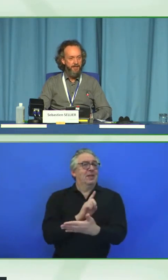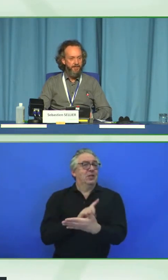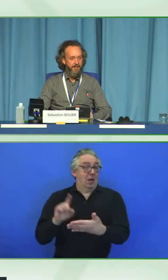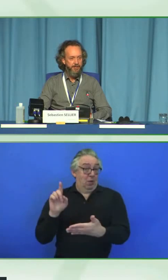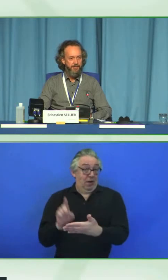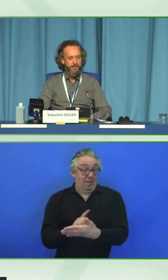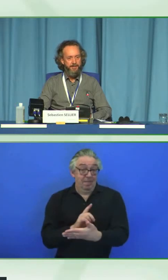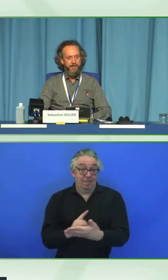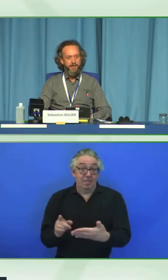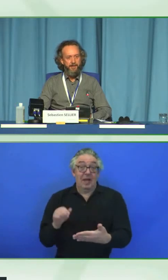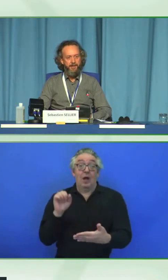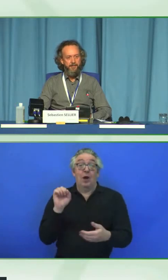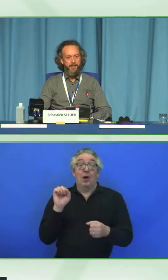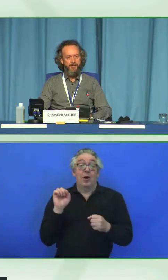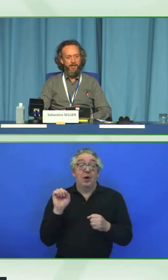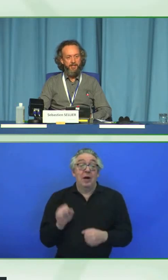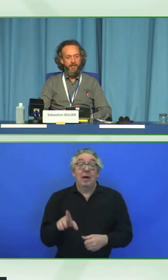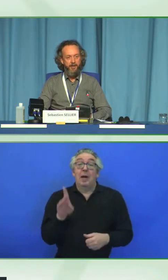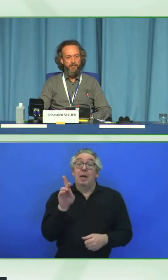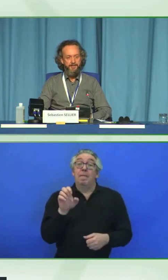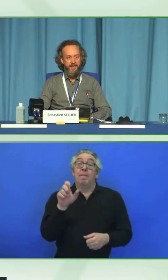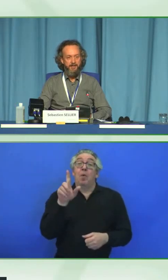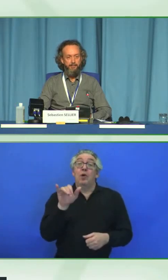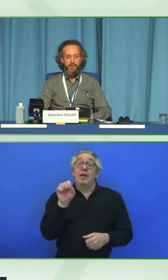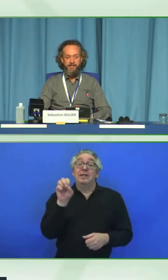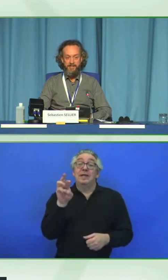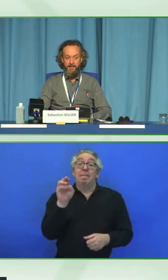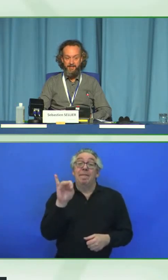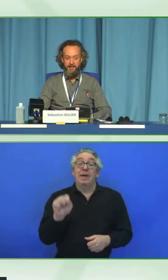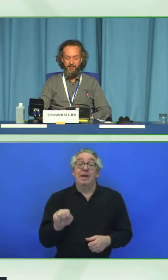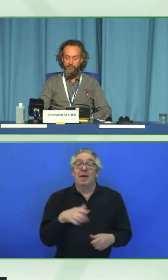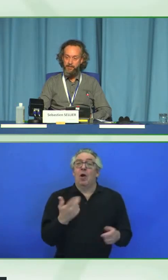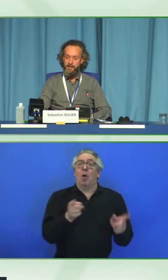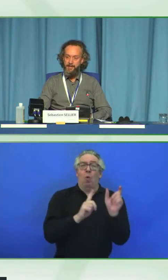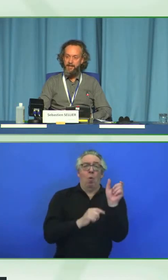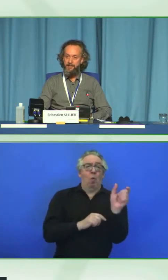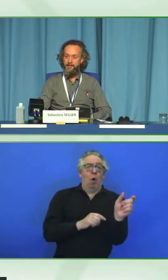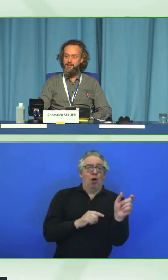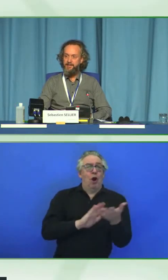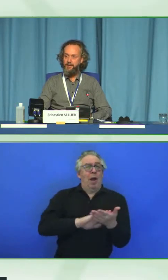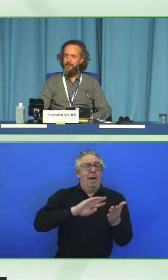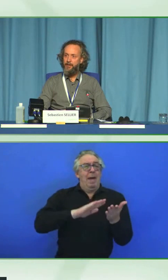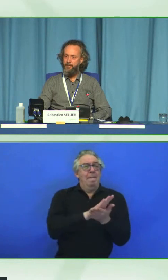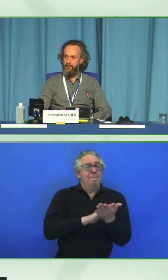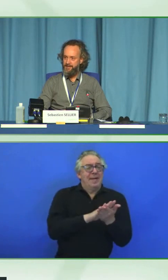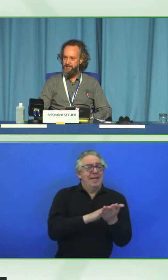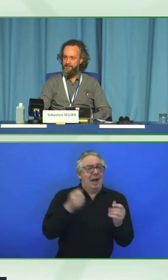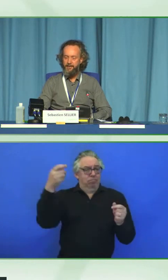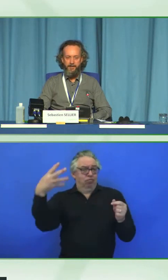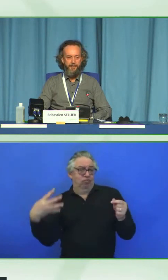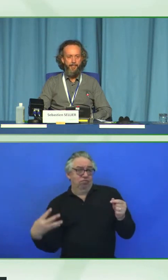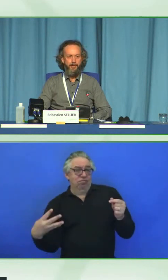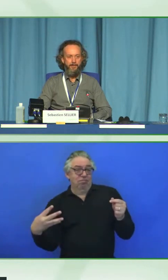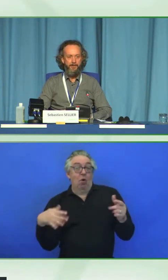polysemy, definition, and collection of sign, multi-thematic too, and it's a